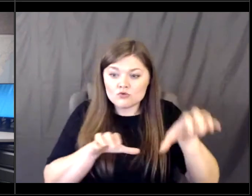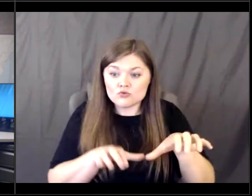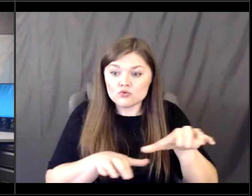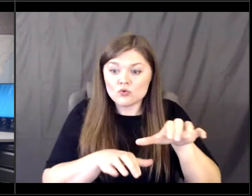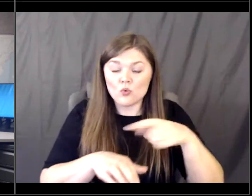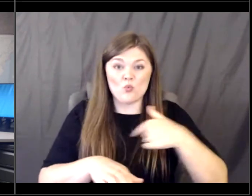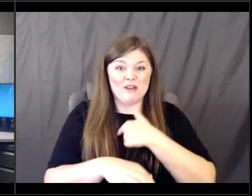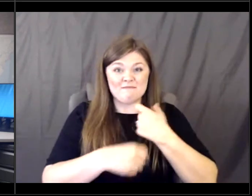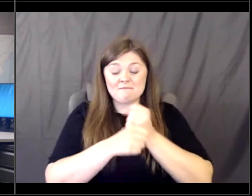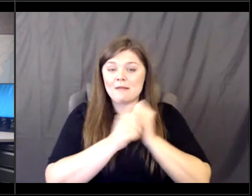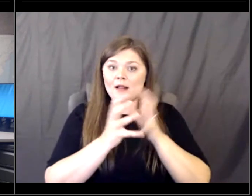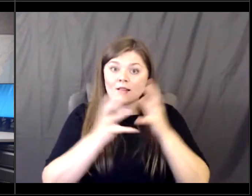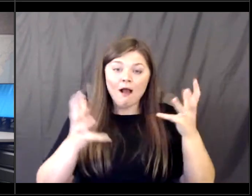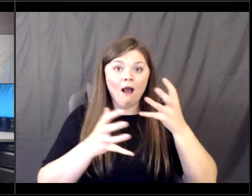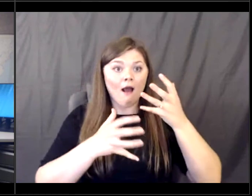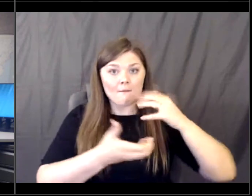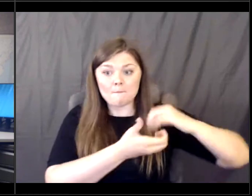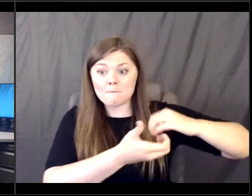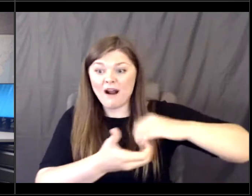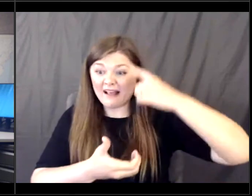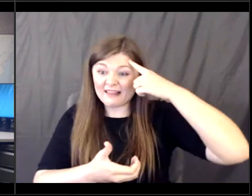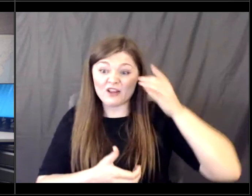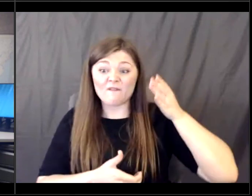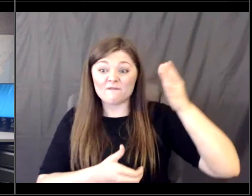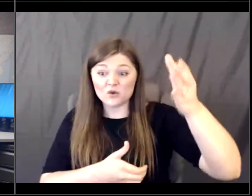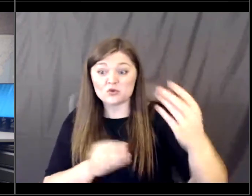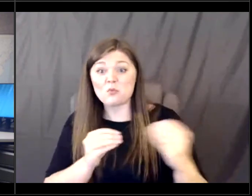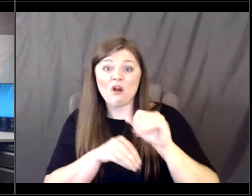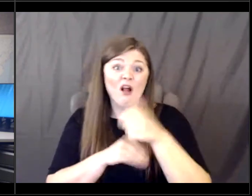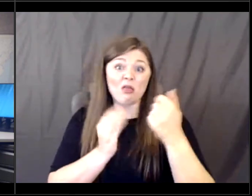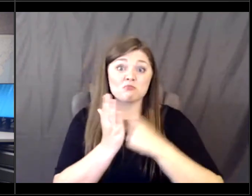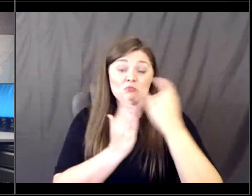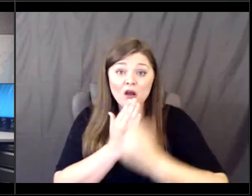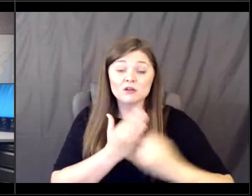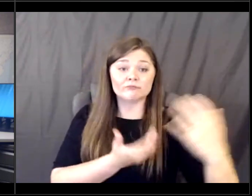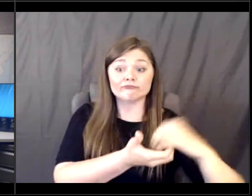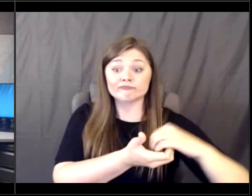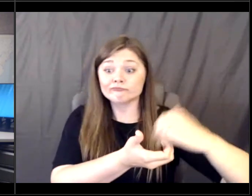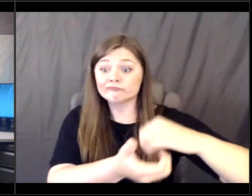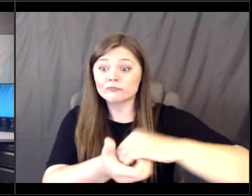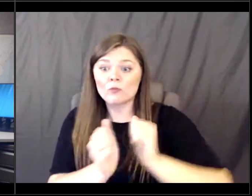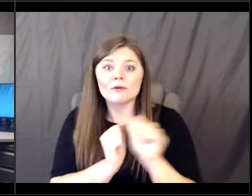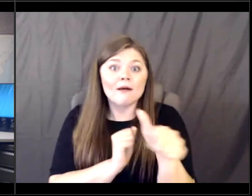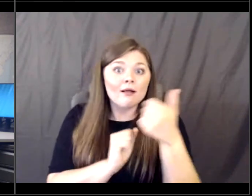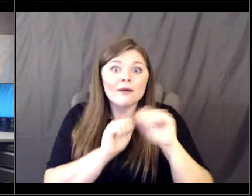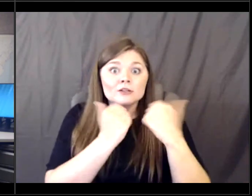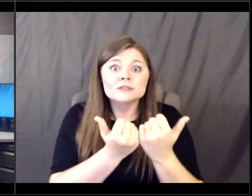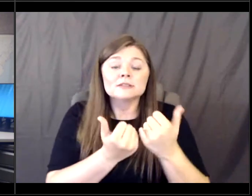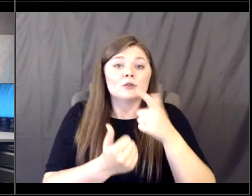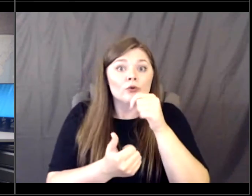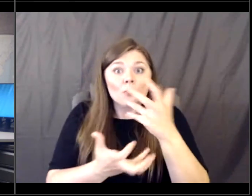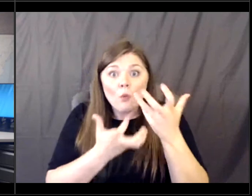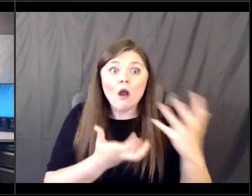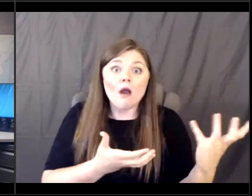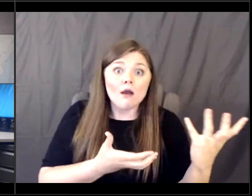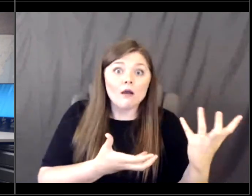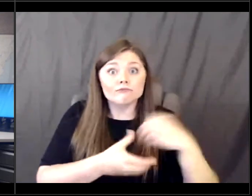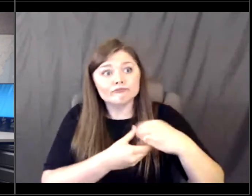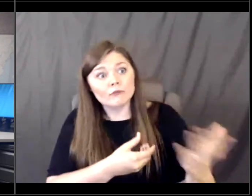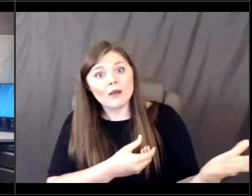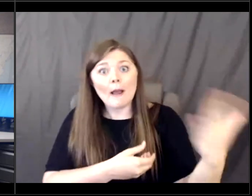partnerships and can work on future grants and research publications with people from all the different agencies who are interested in being on our research teams.